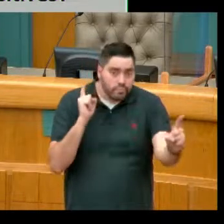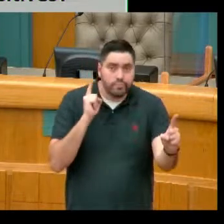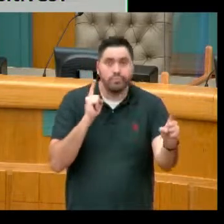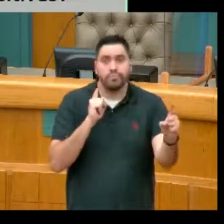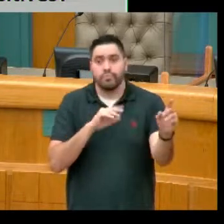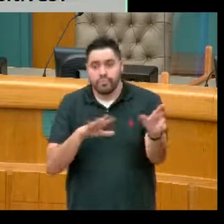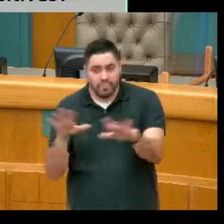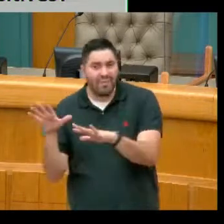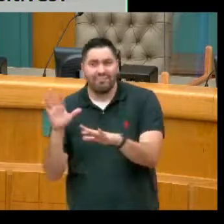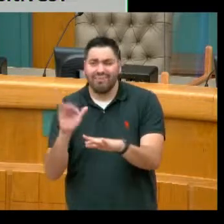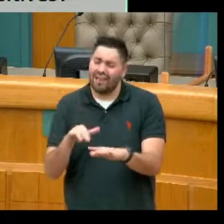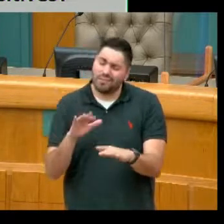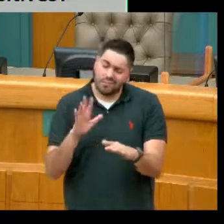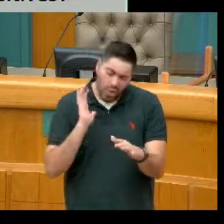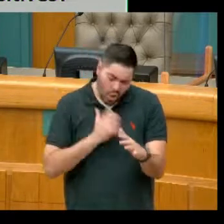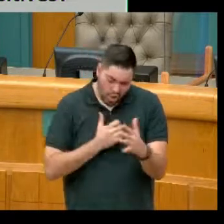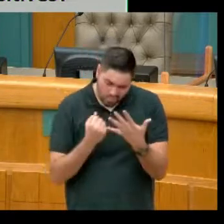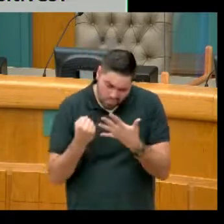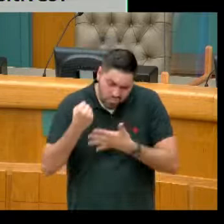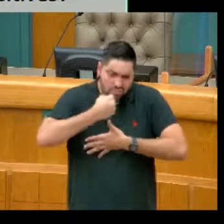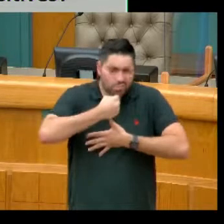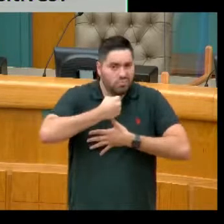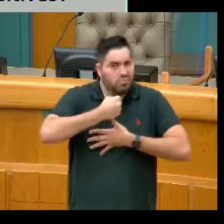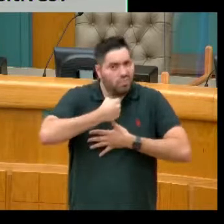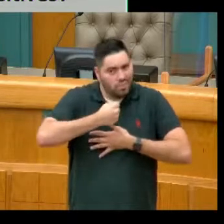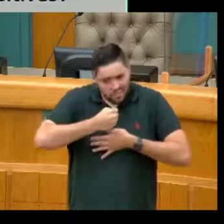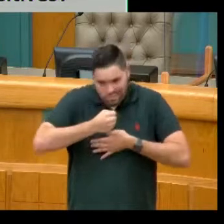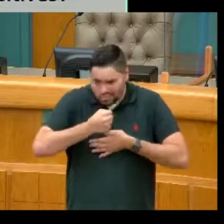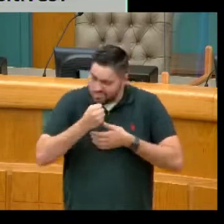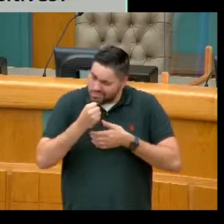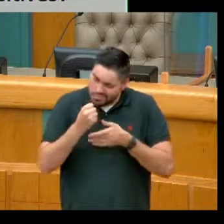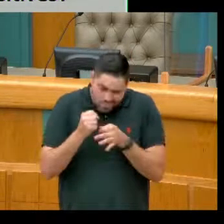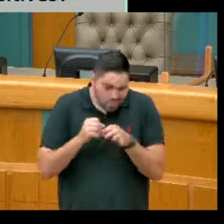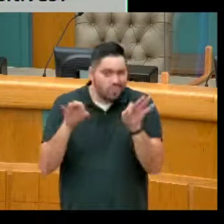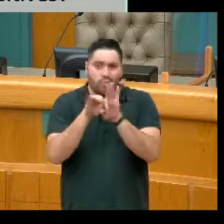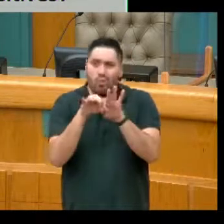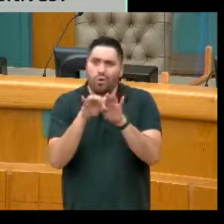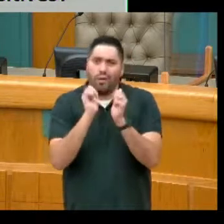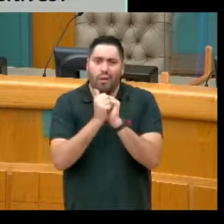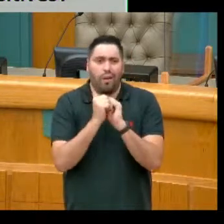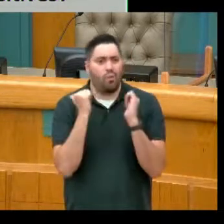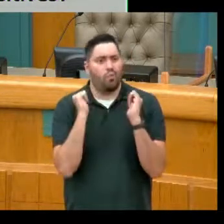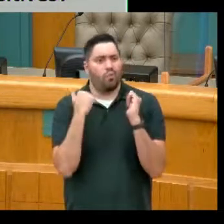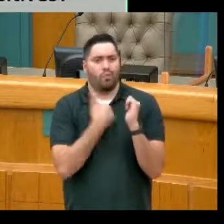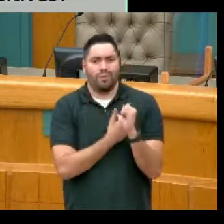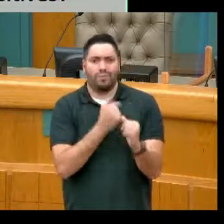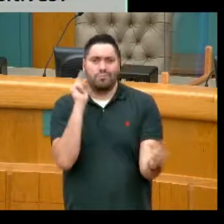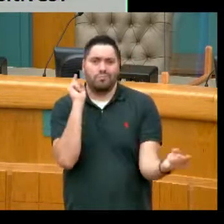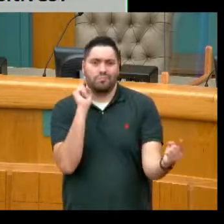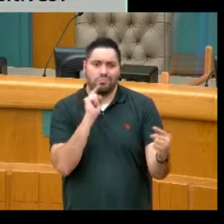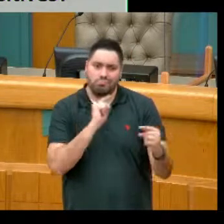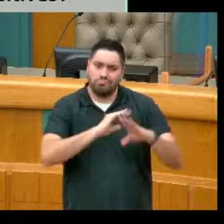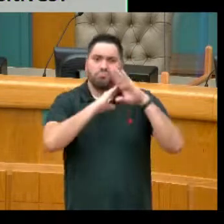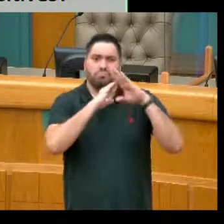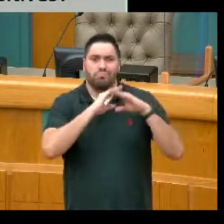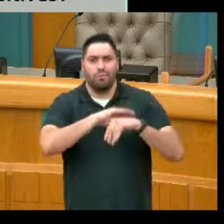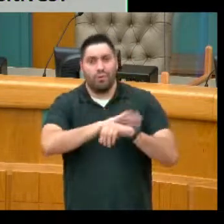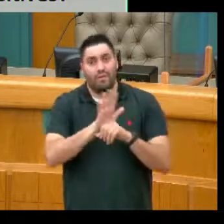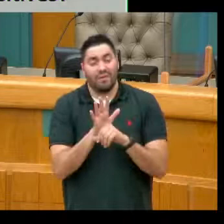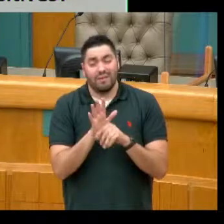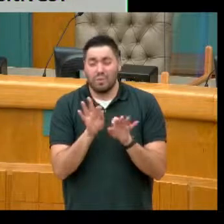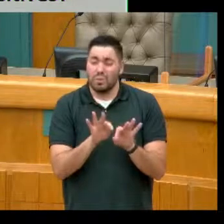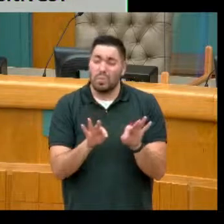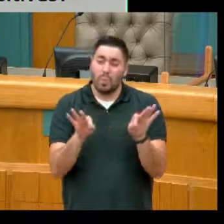Health Department. We're not completely sure about that yet, but it at least feels like there's a connection. And lastly,